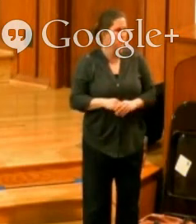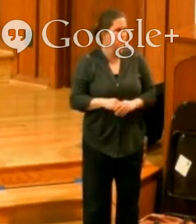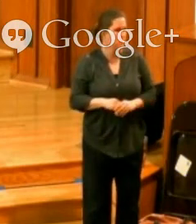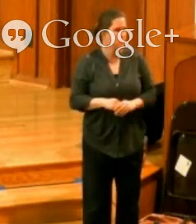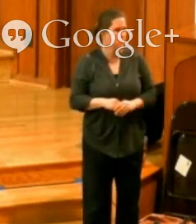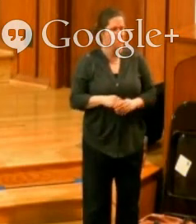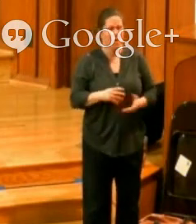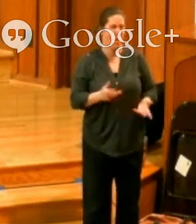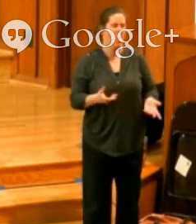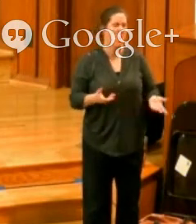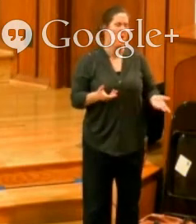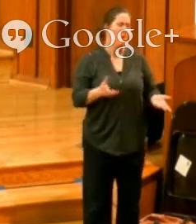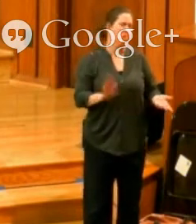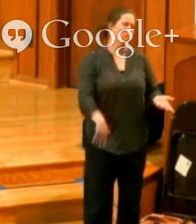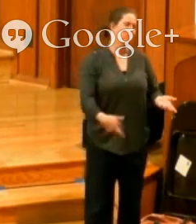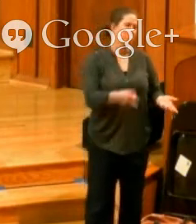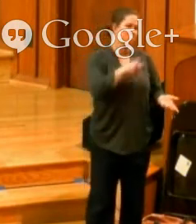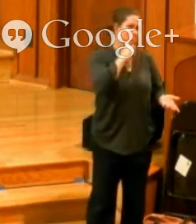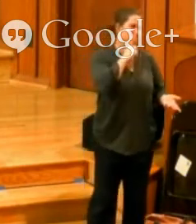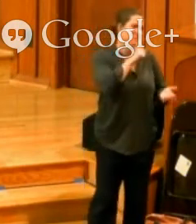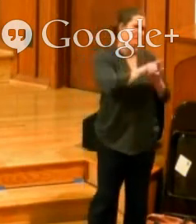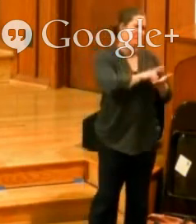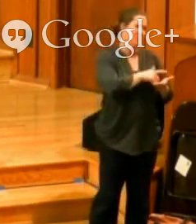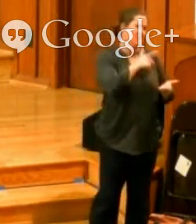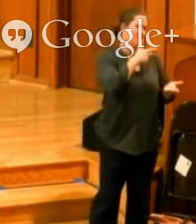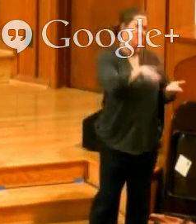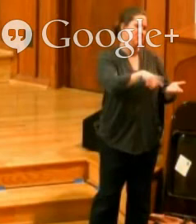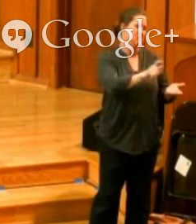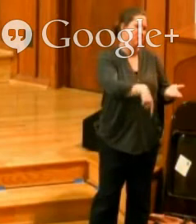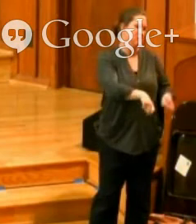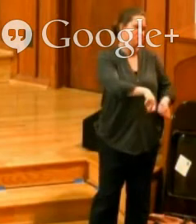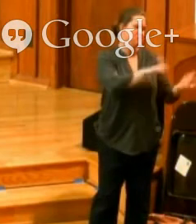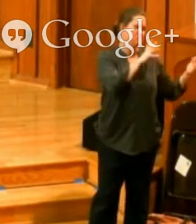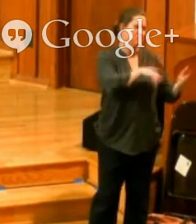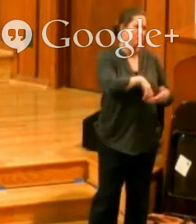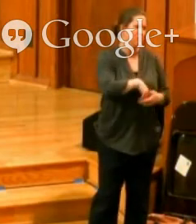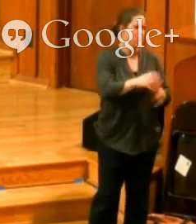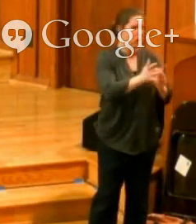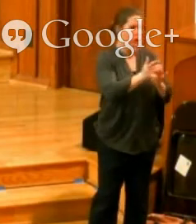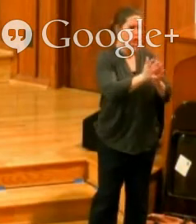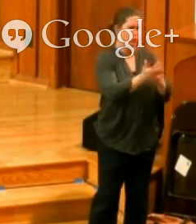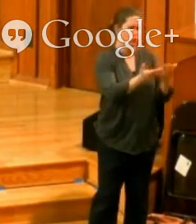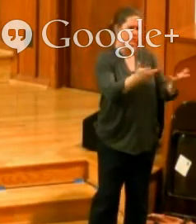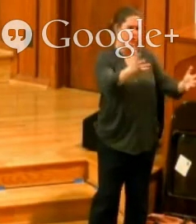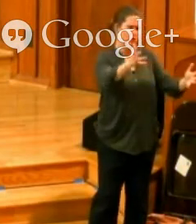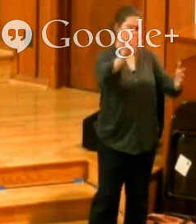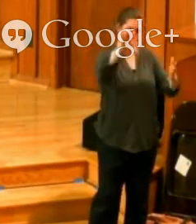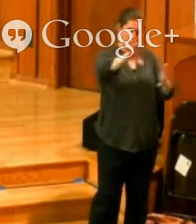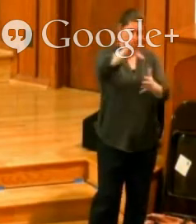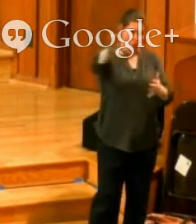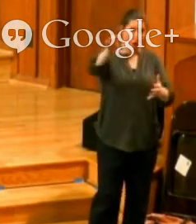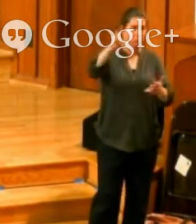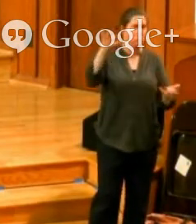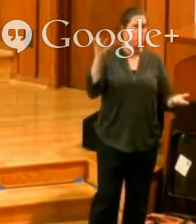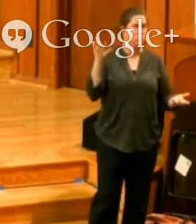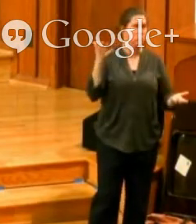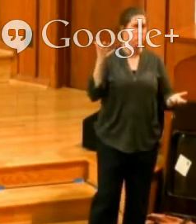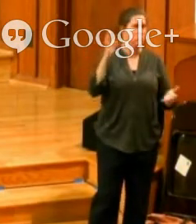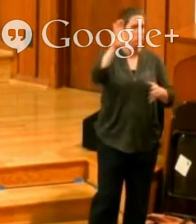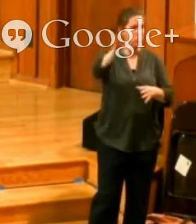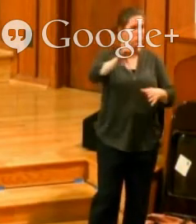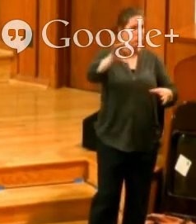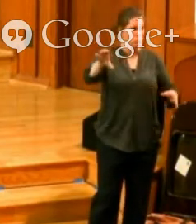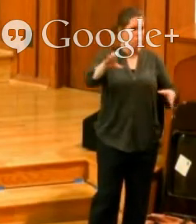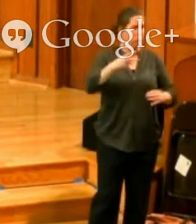some say, no, we don't need a law. Nope, that was done away with. Jesus fulfilled that when he went to the cross. But on the contrary, friends, John